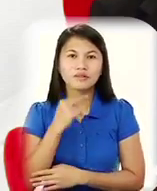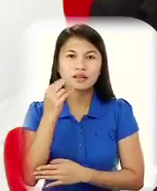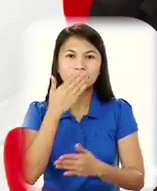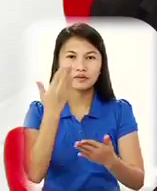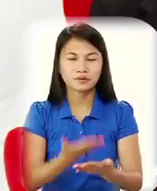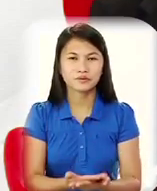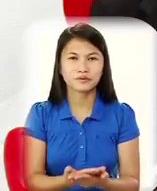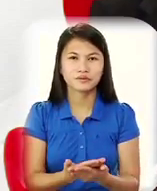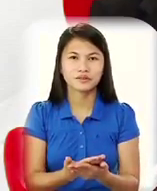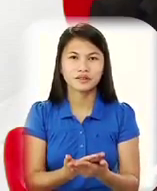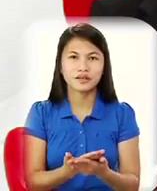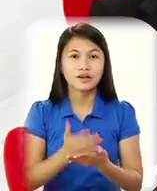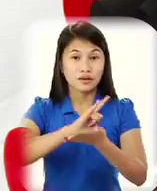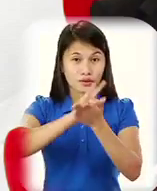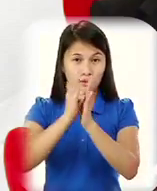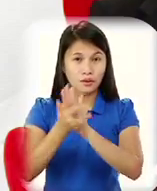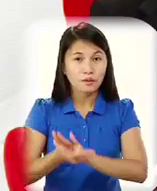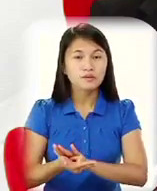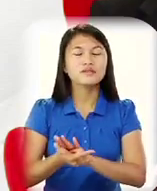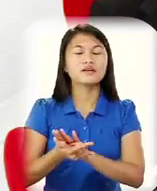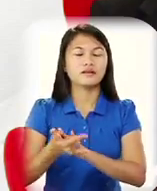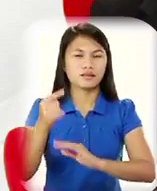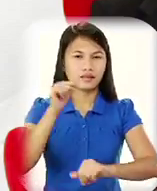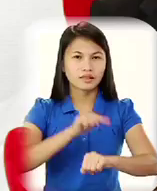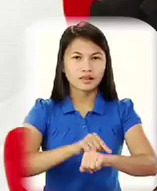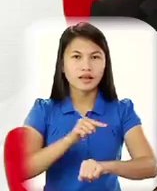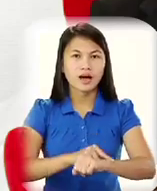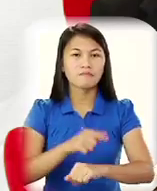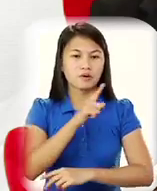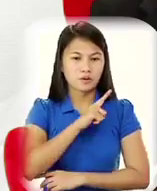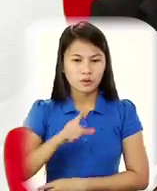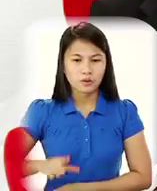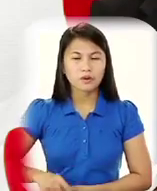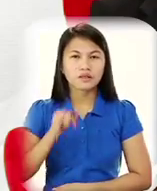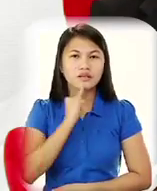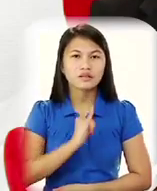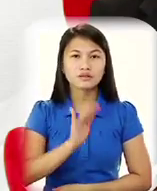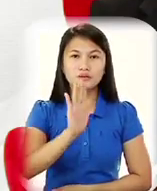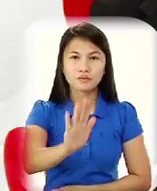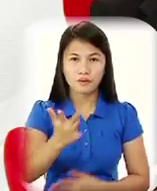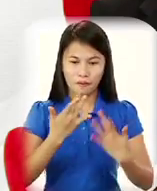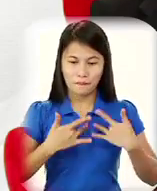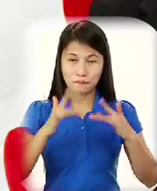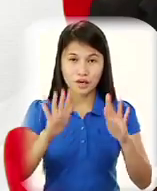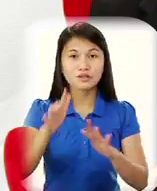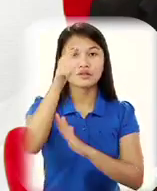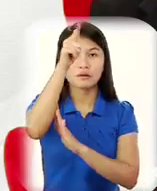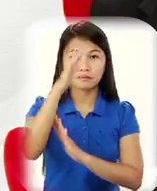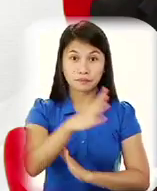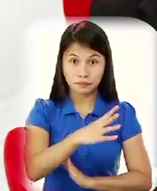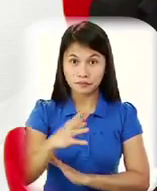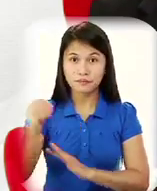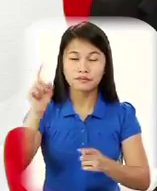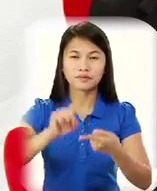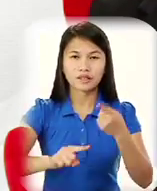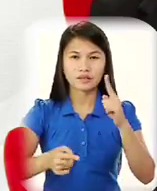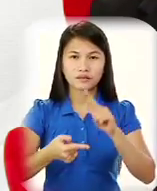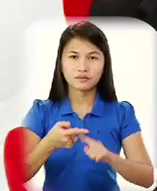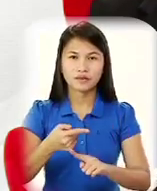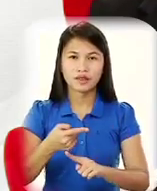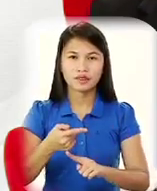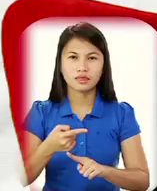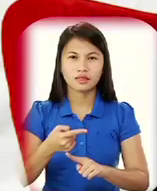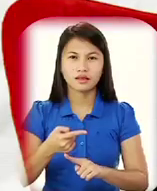distasteful. Know that at those moments, the Lord is your compassionate God and your compassionate